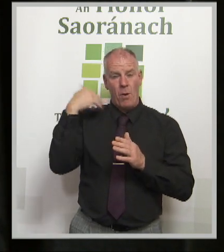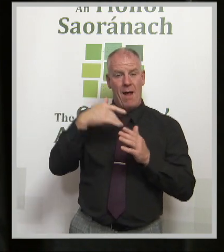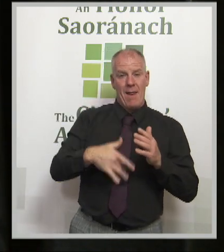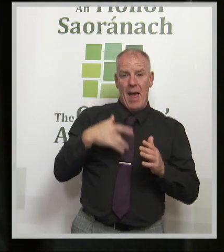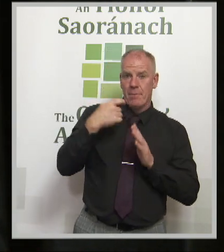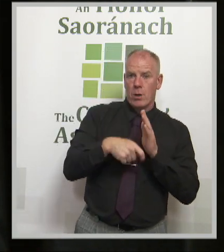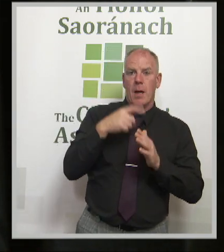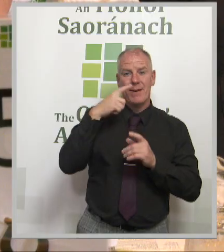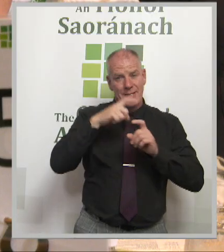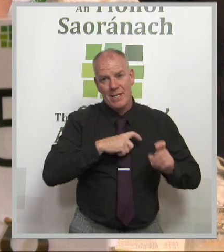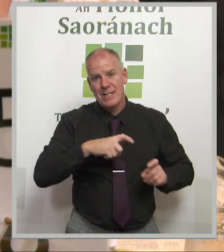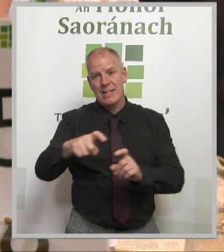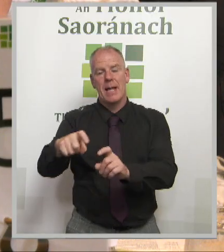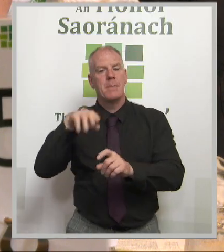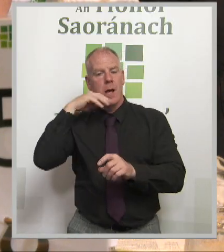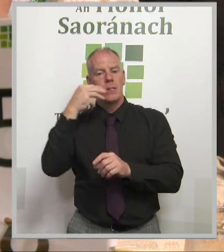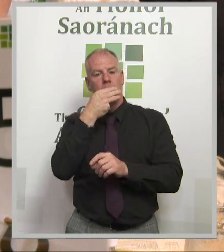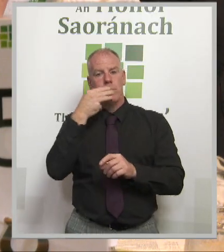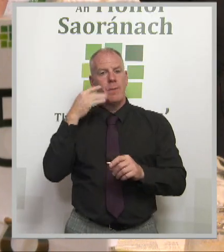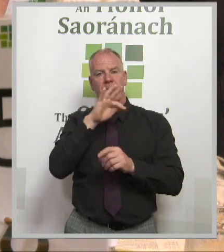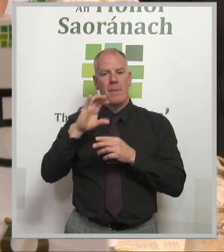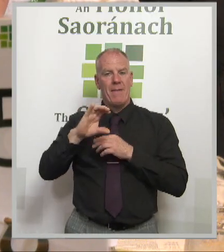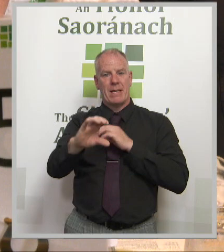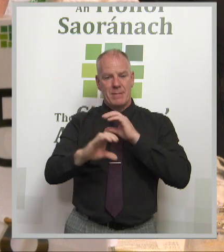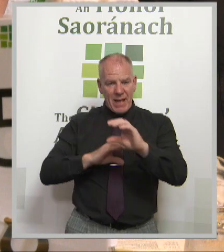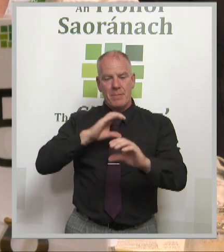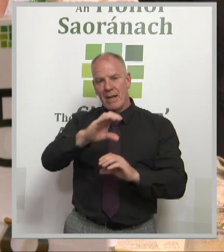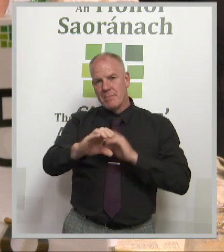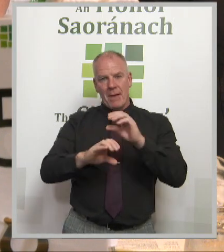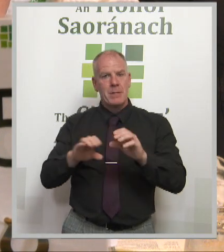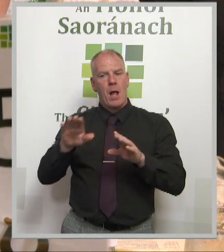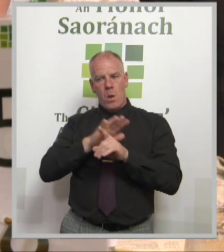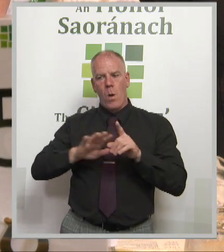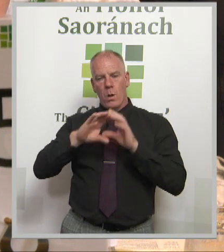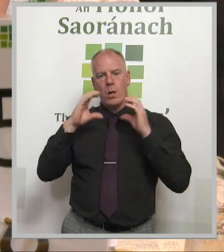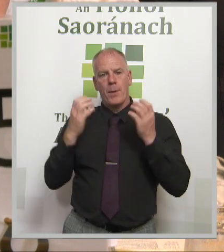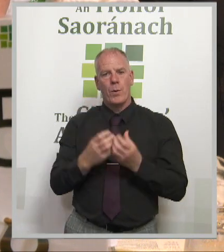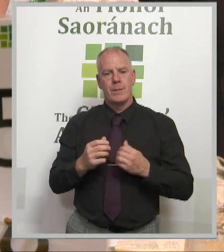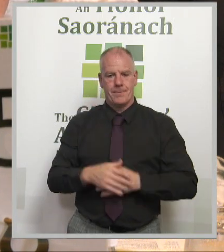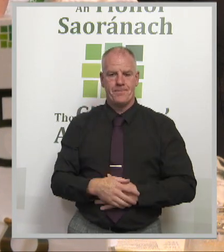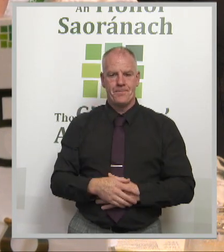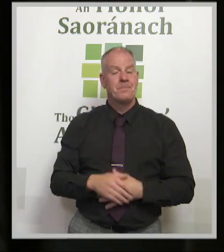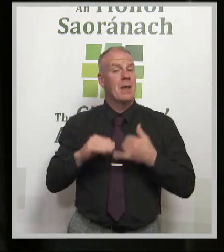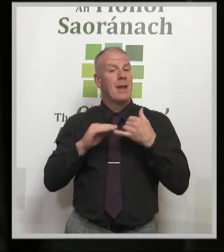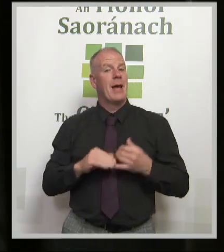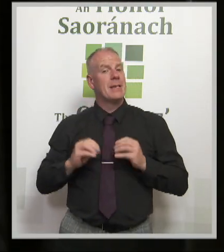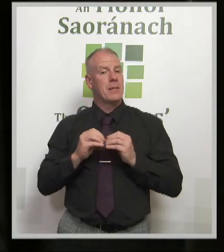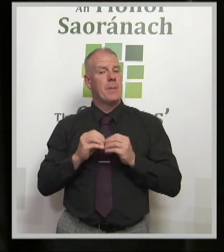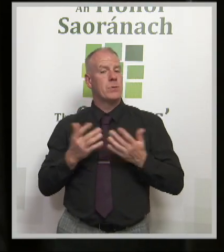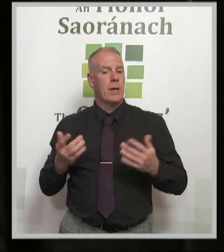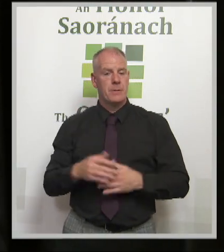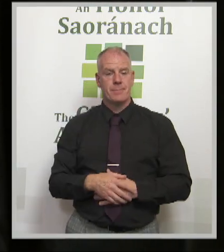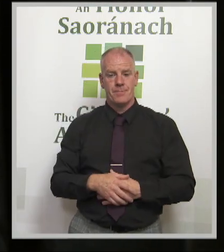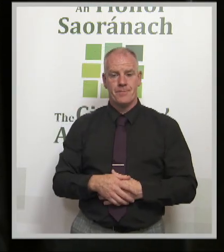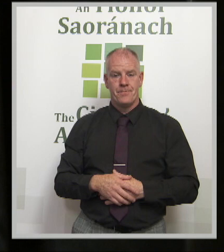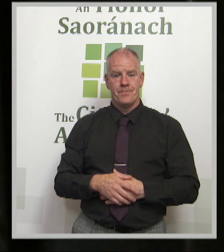has been sustained through the commitment of investment and the local community. My final comments are by way